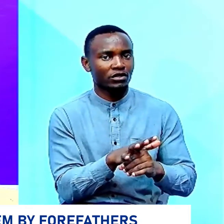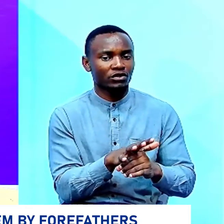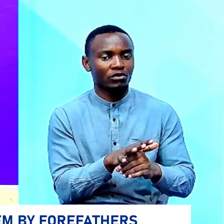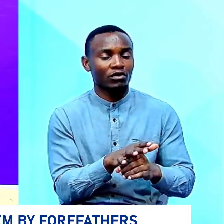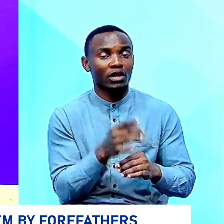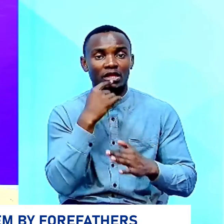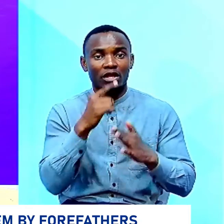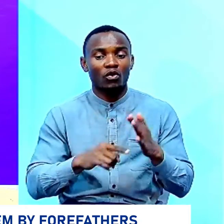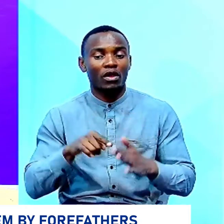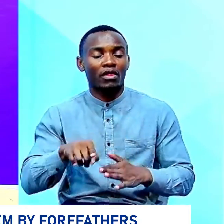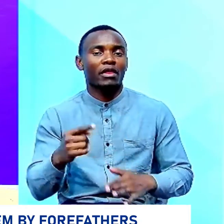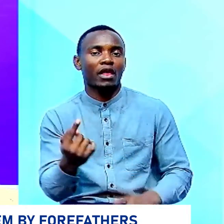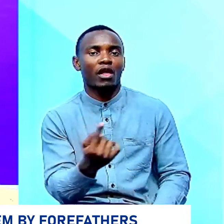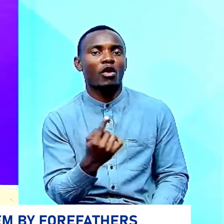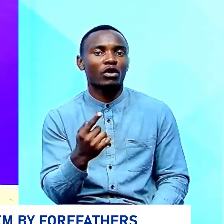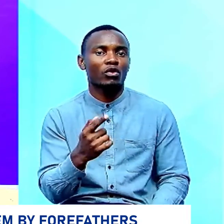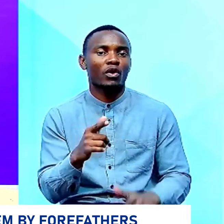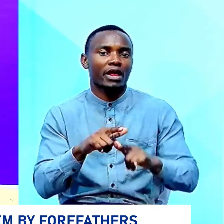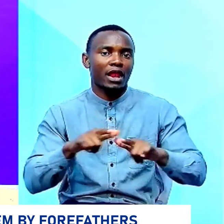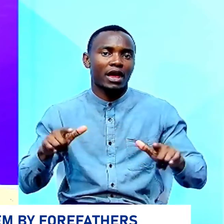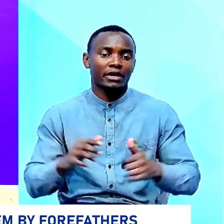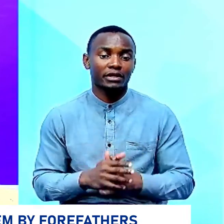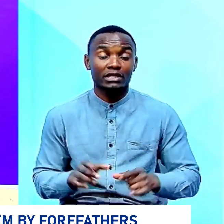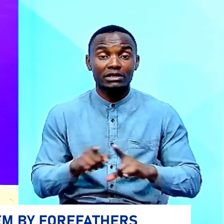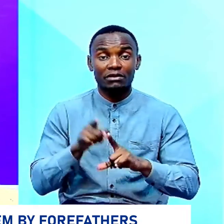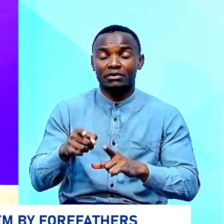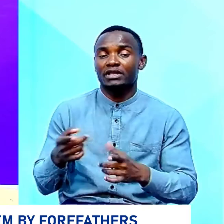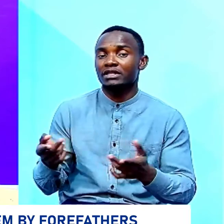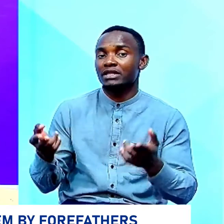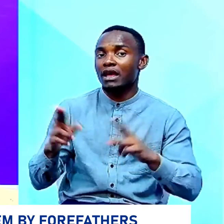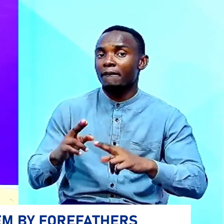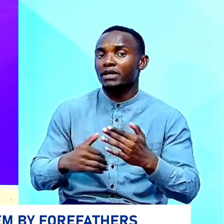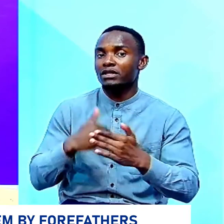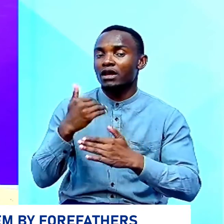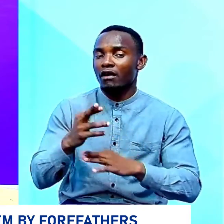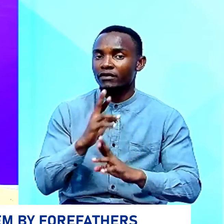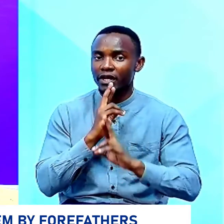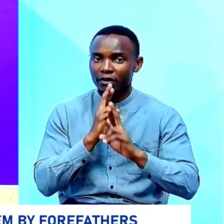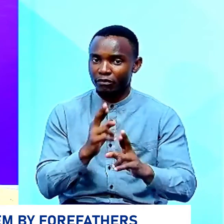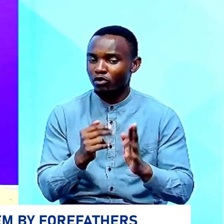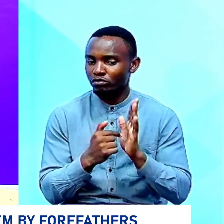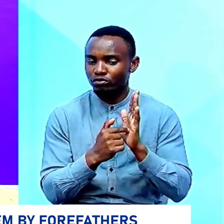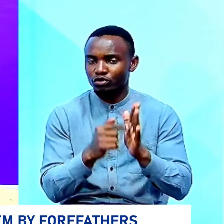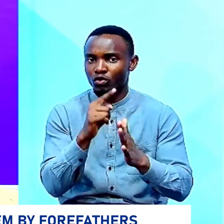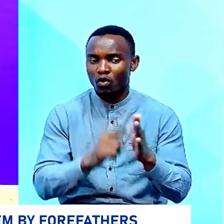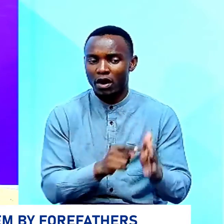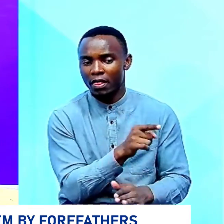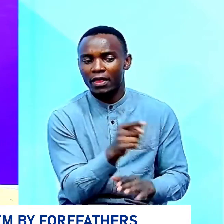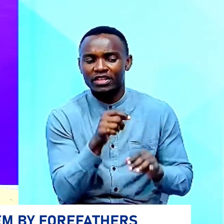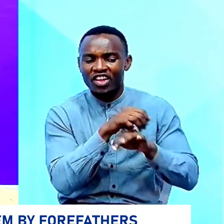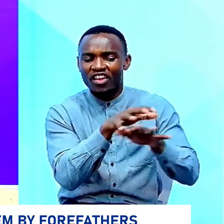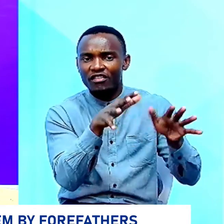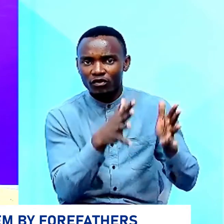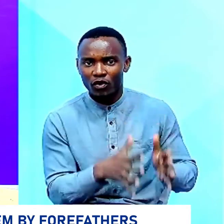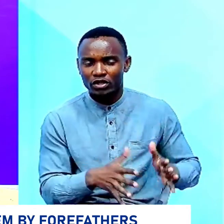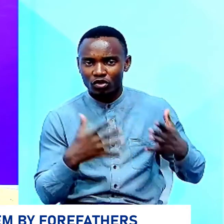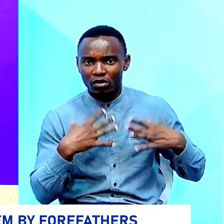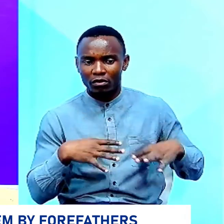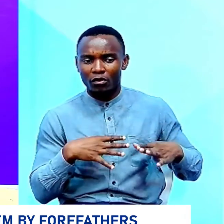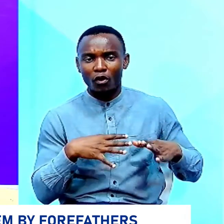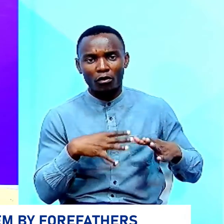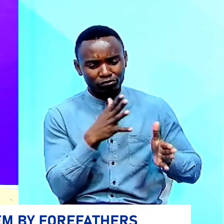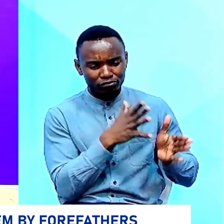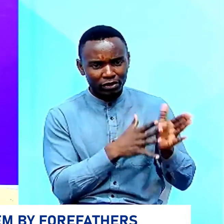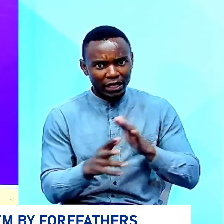their only land. This comes after the reports emerged that the influential people are planning to grab